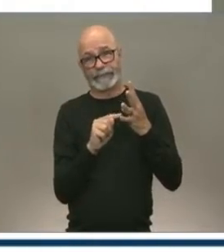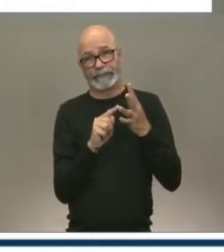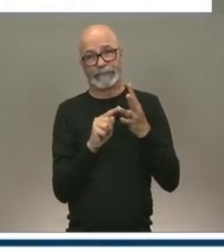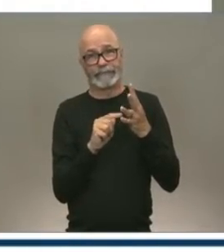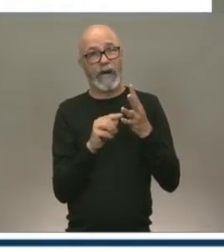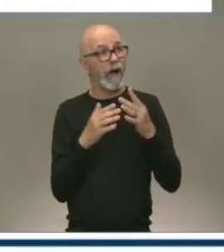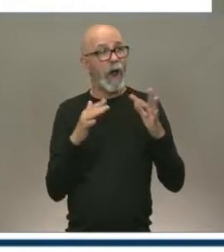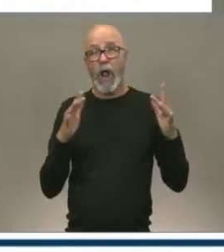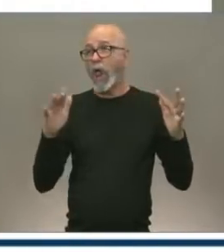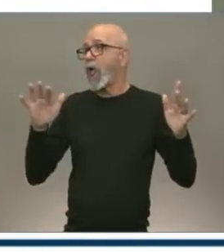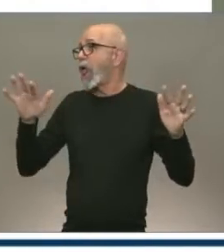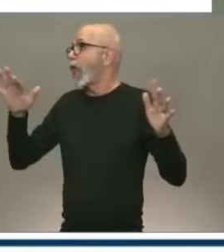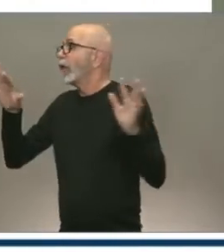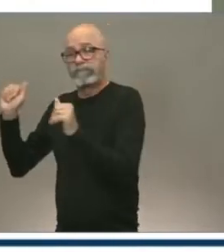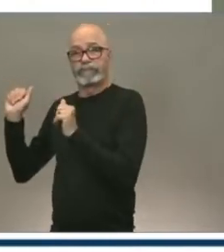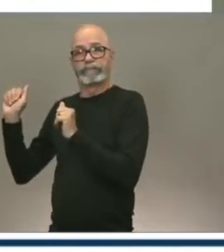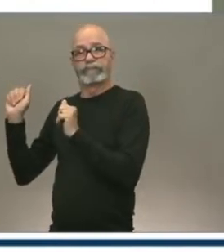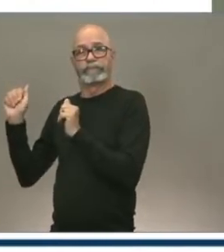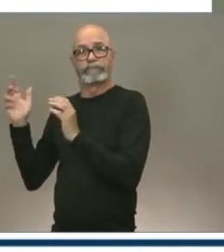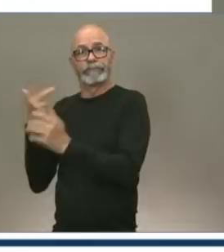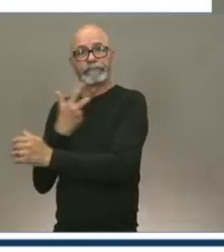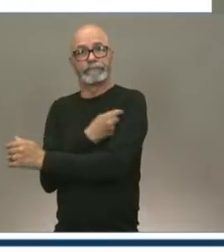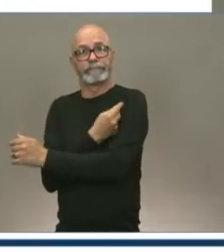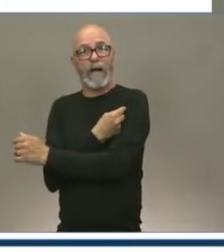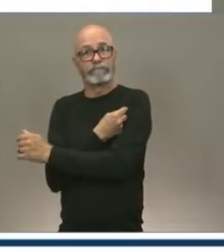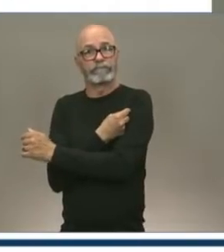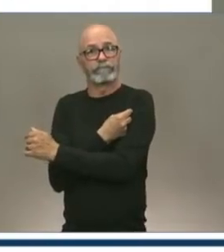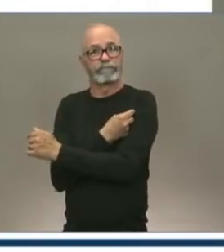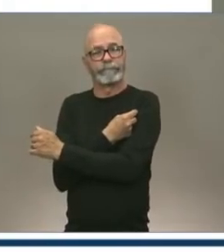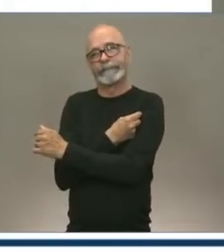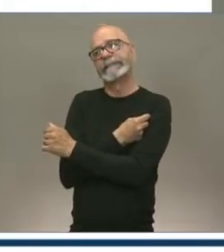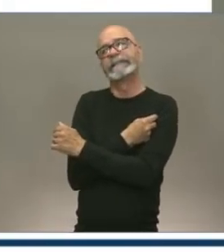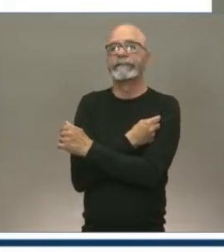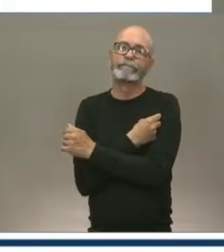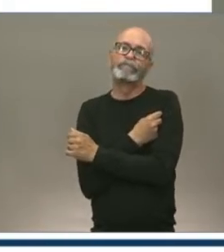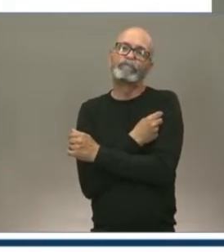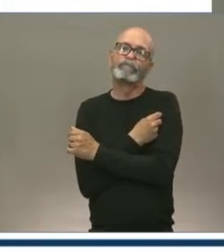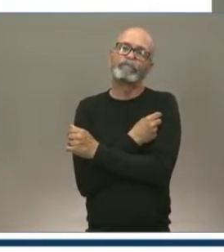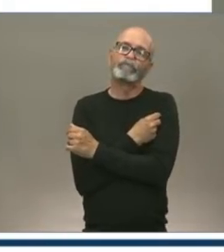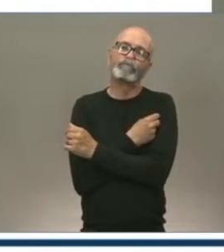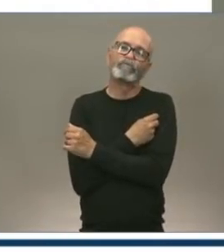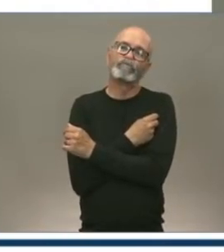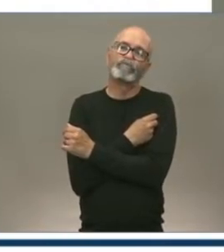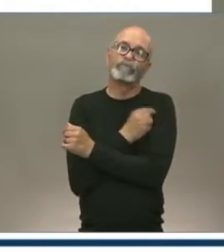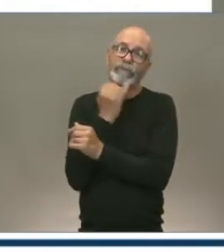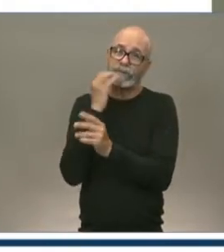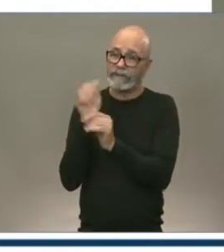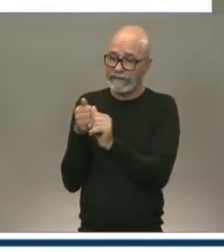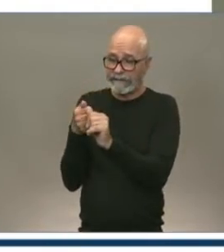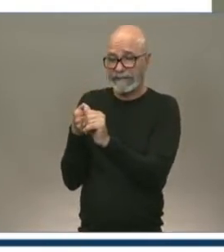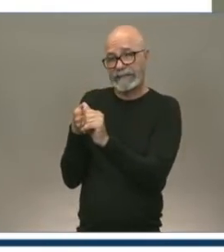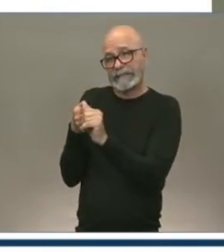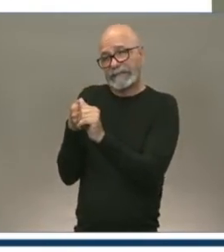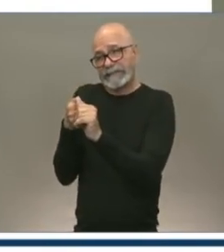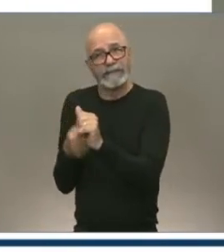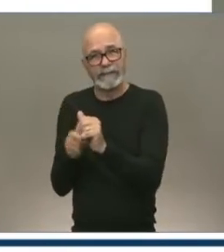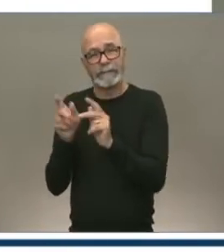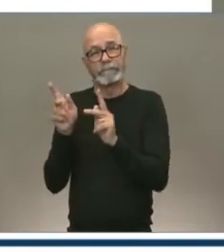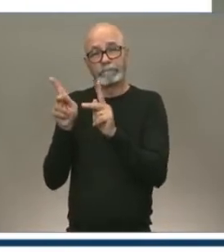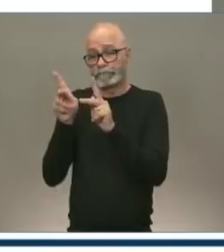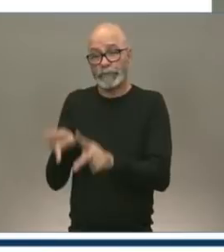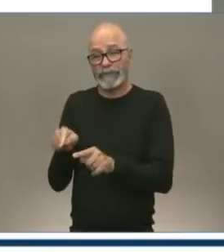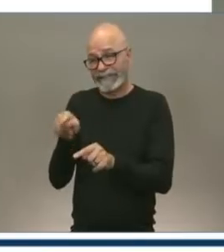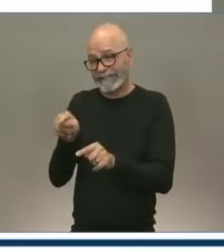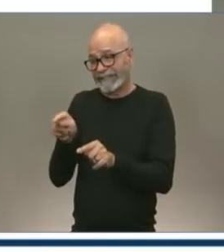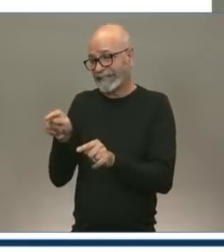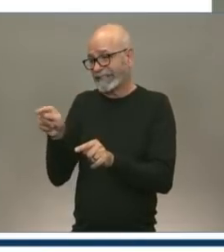do from a public health perspective. But it's also why every Nova Scotian needs to continue to stay very, very cautious and vigilant